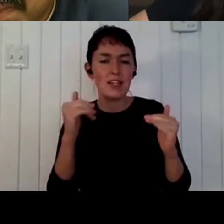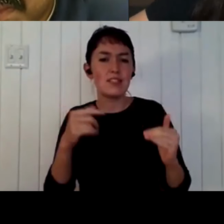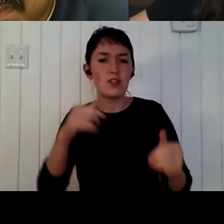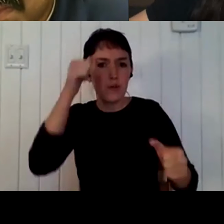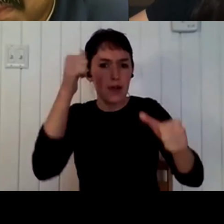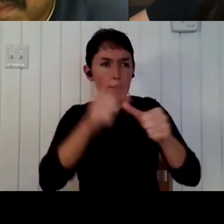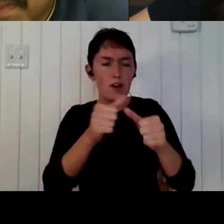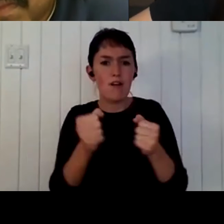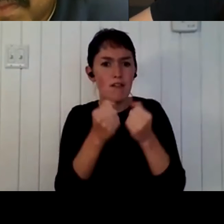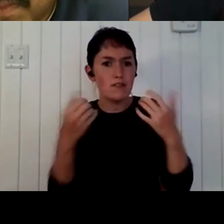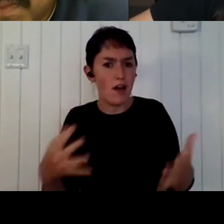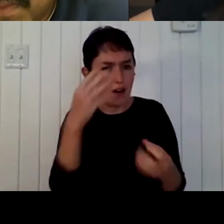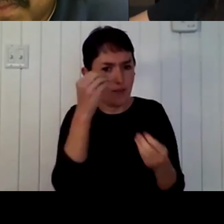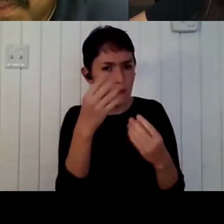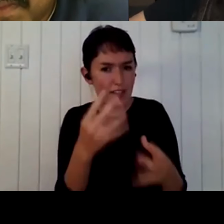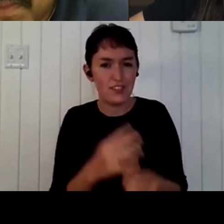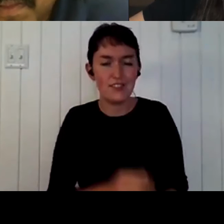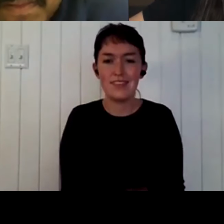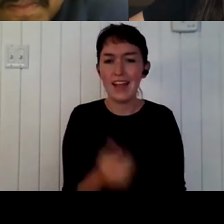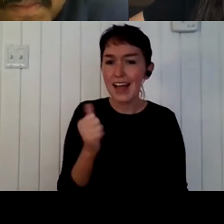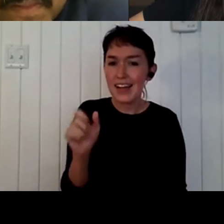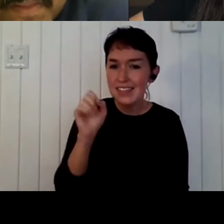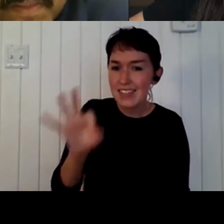tips for balancing studying with sleep?